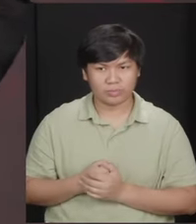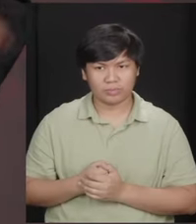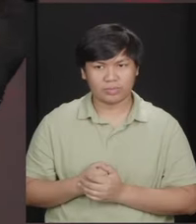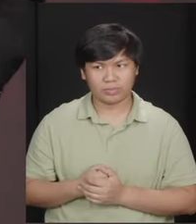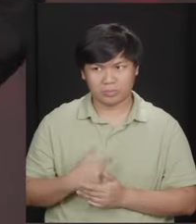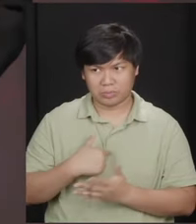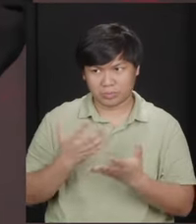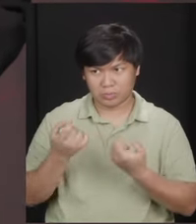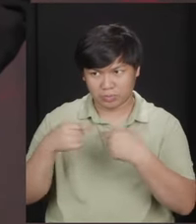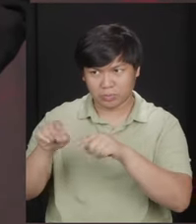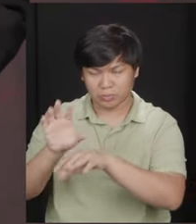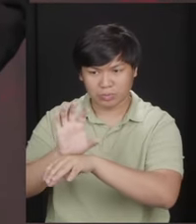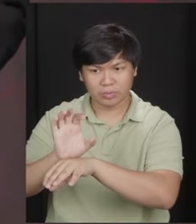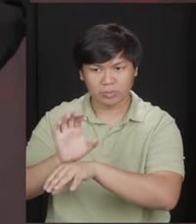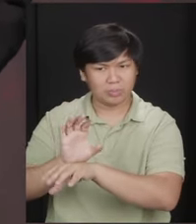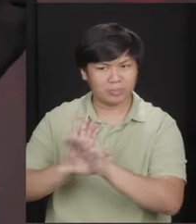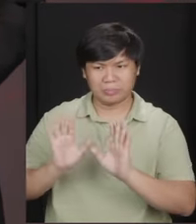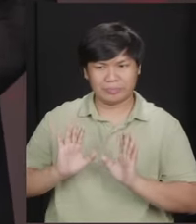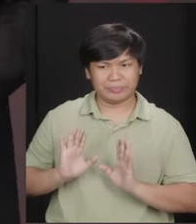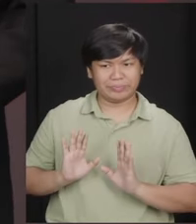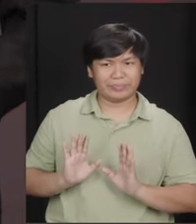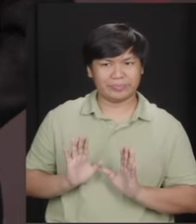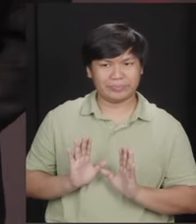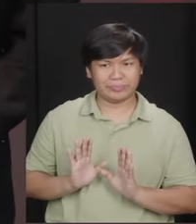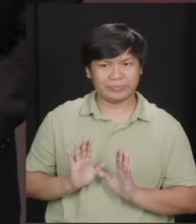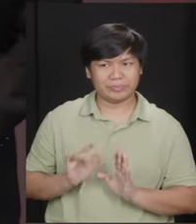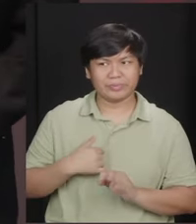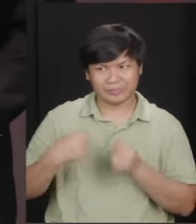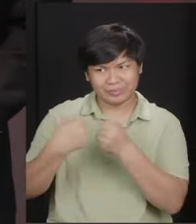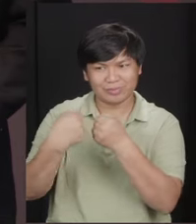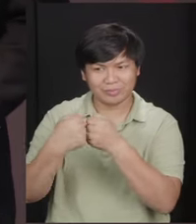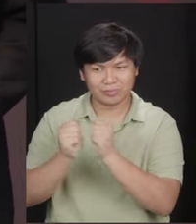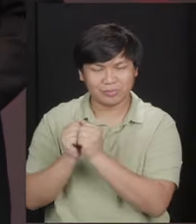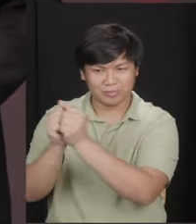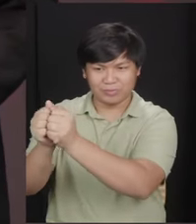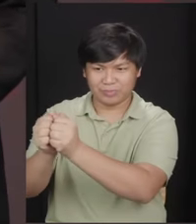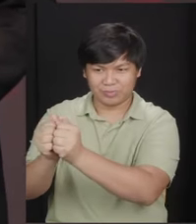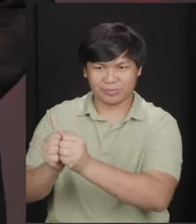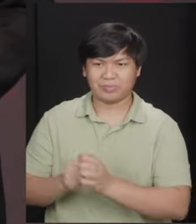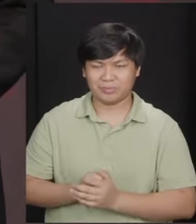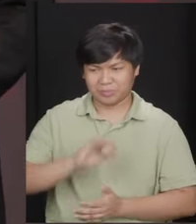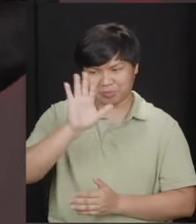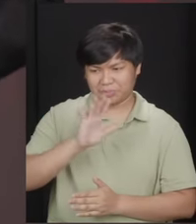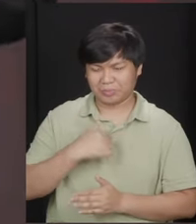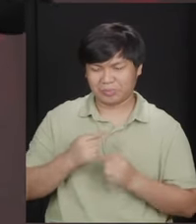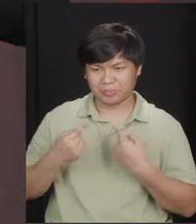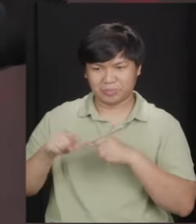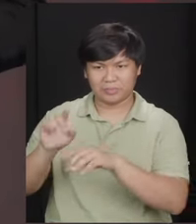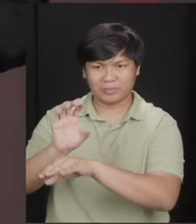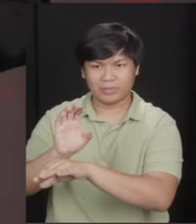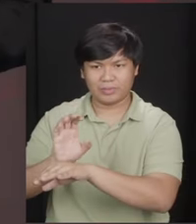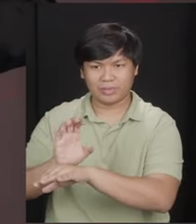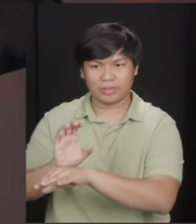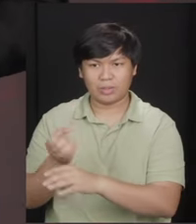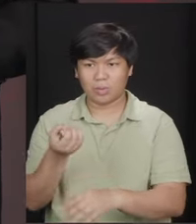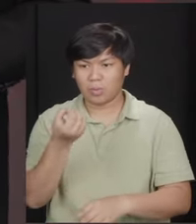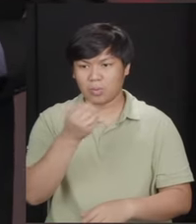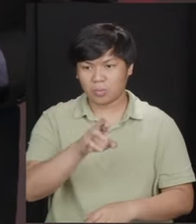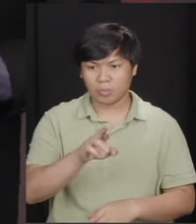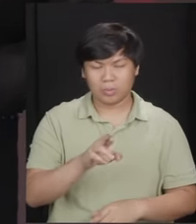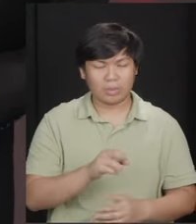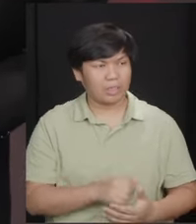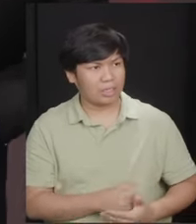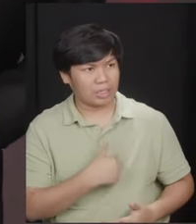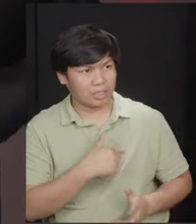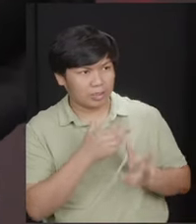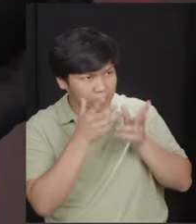want me to come to your church? I'll also fight with you. So I won't come to your church. Oh, they'll hear. Oh, I